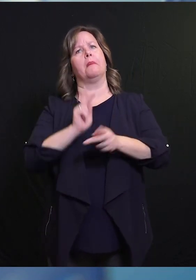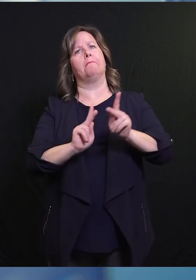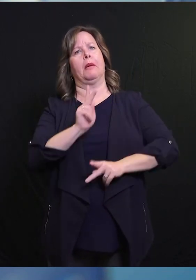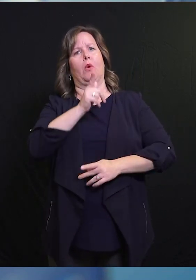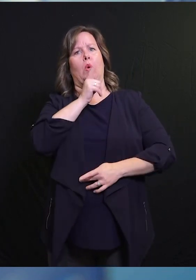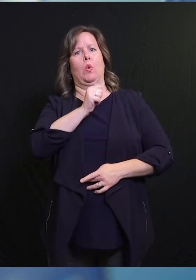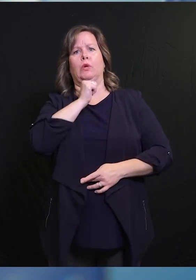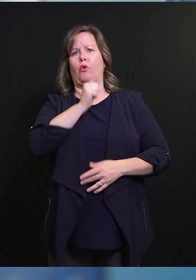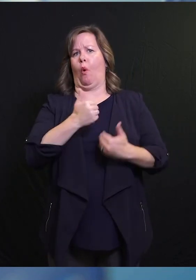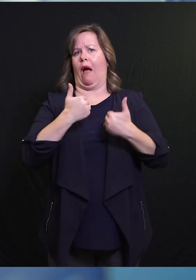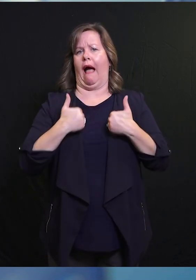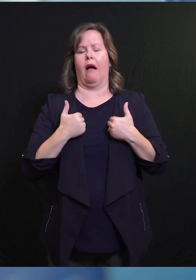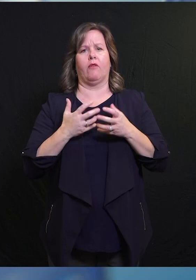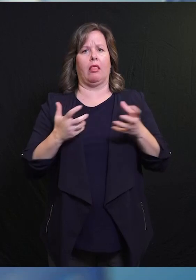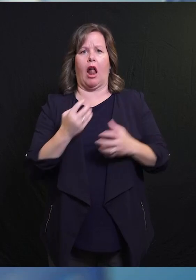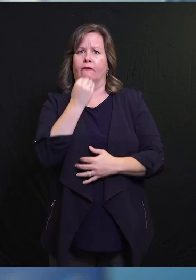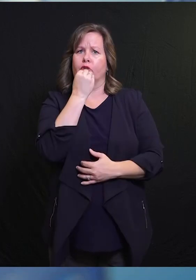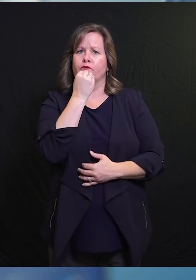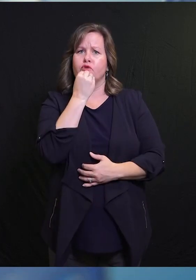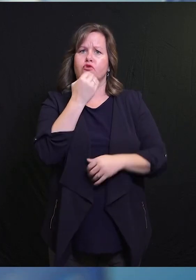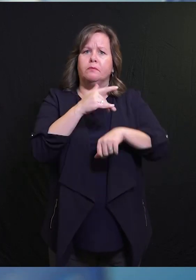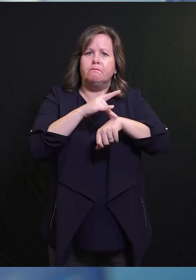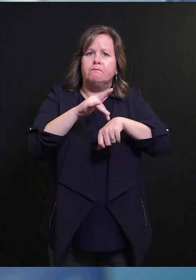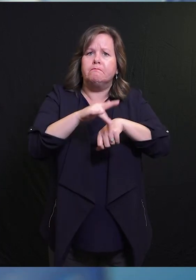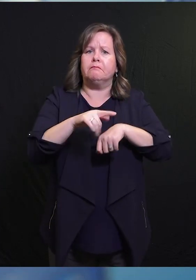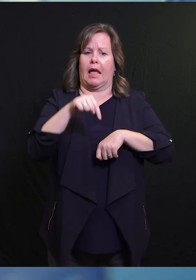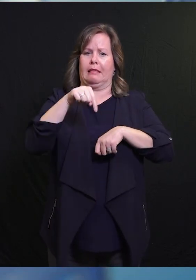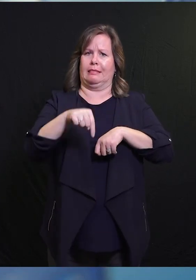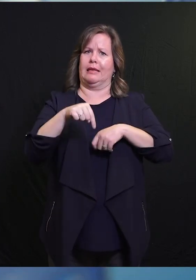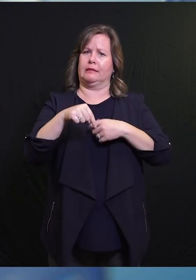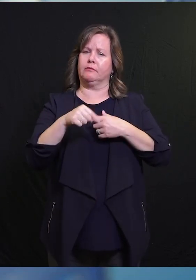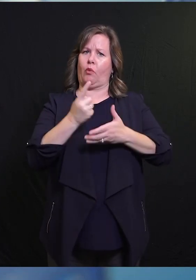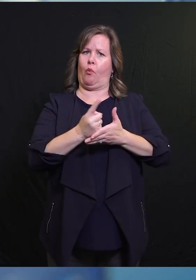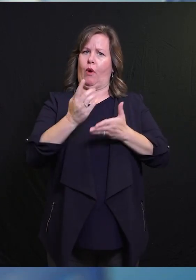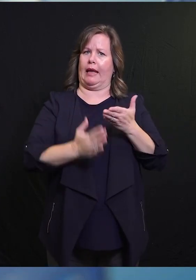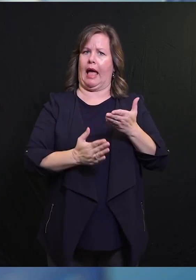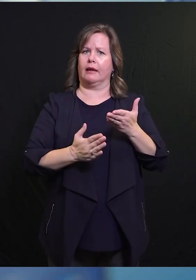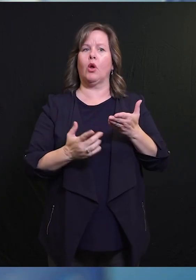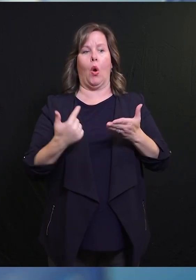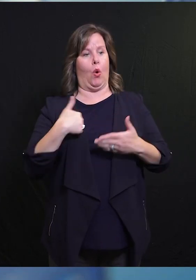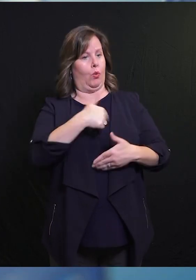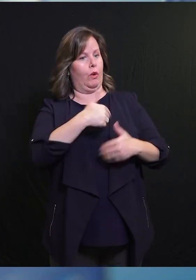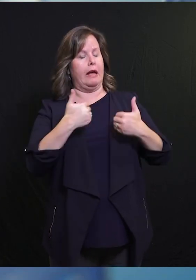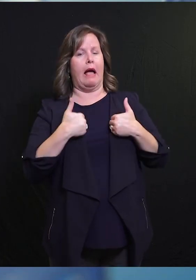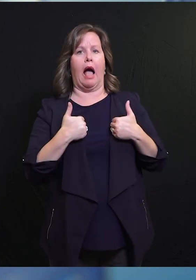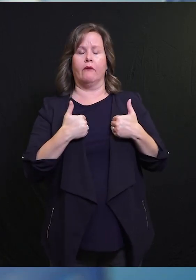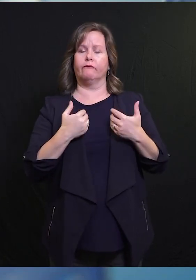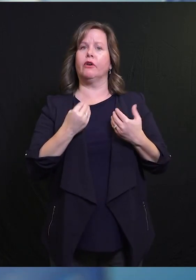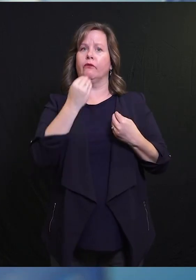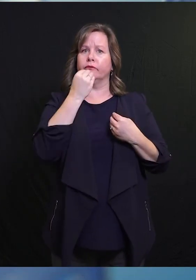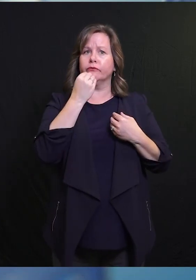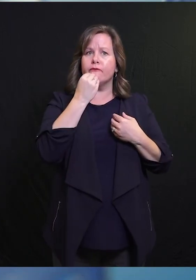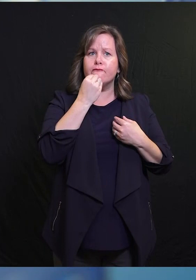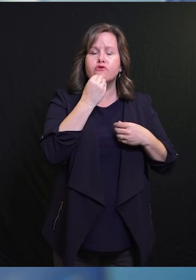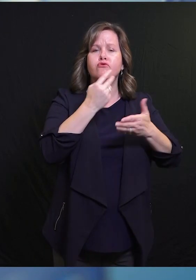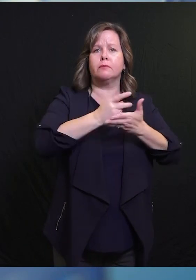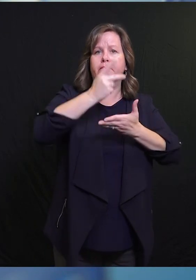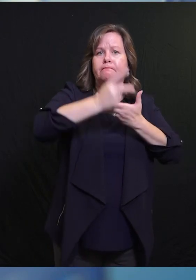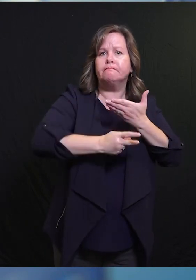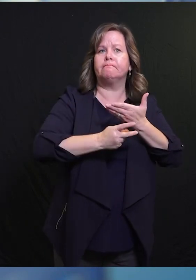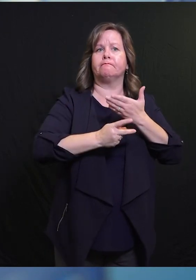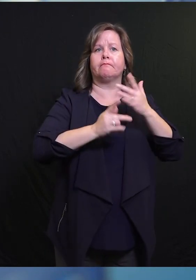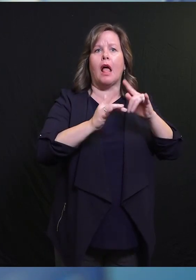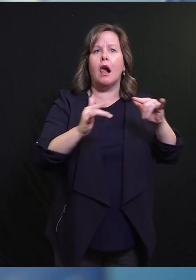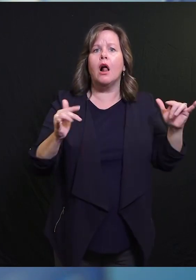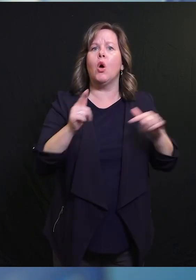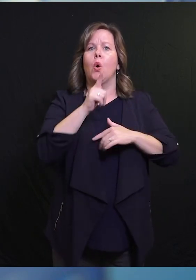This pandemic has created a lot of food insecurity. We have a lot of great organizations here in Grand Rapids and throughout West Michigan doing their